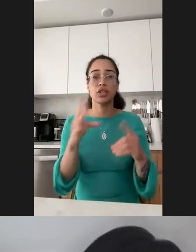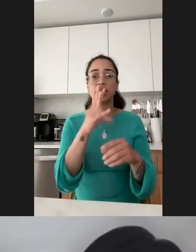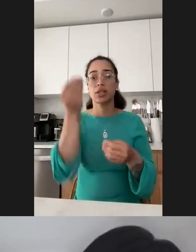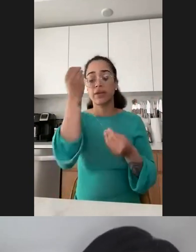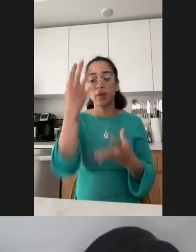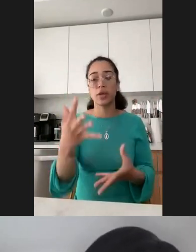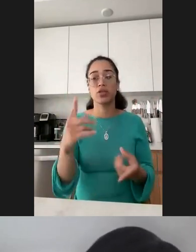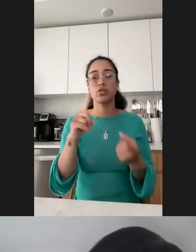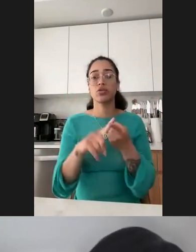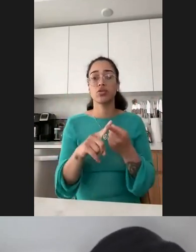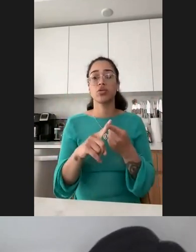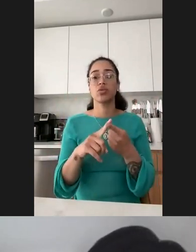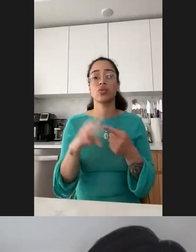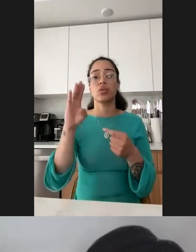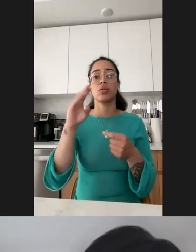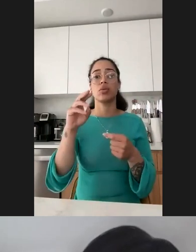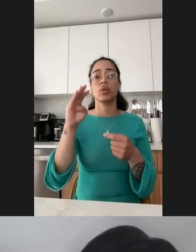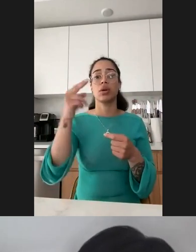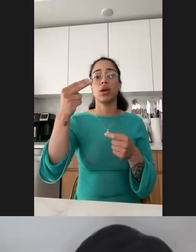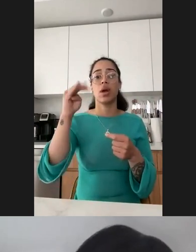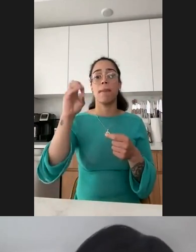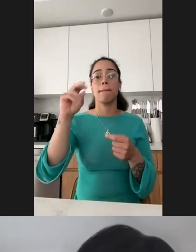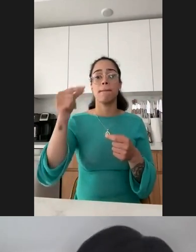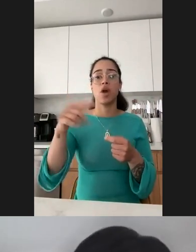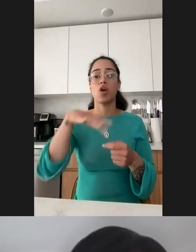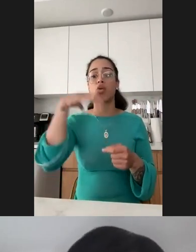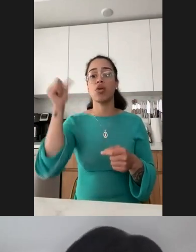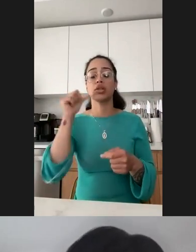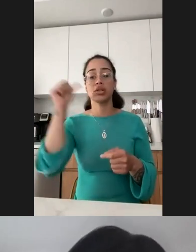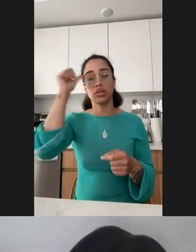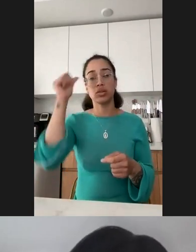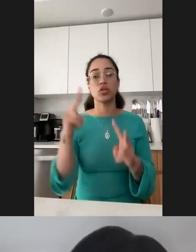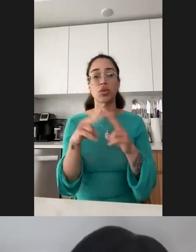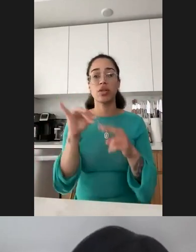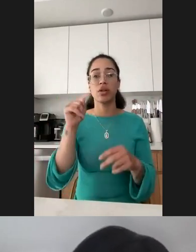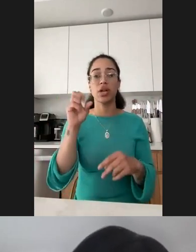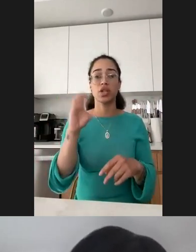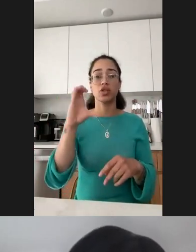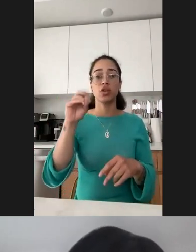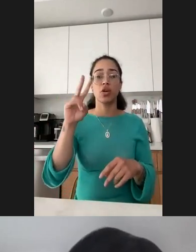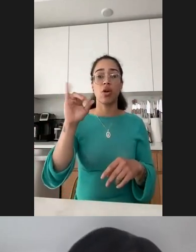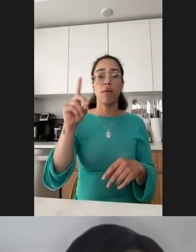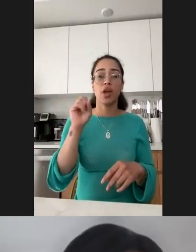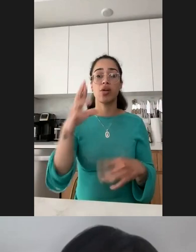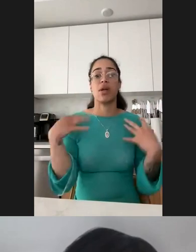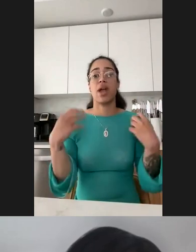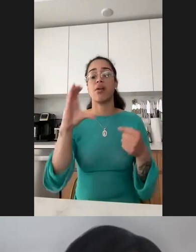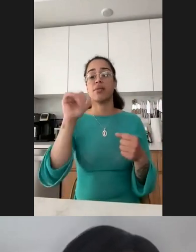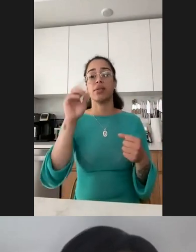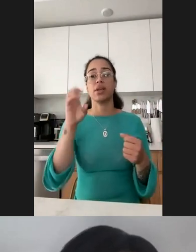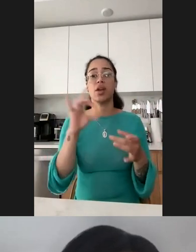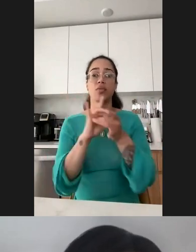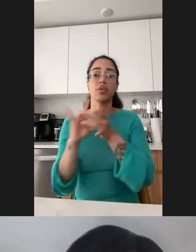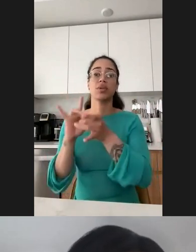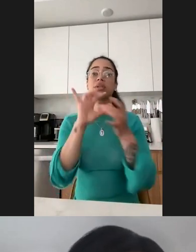information to among older adults. So whether it's COVID or health related information, is the